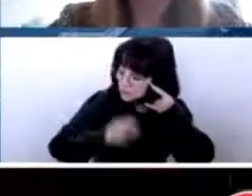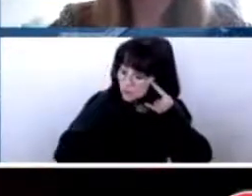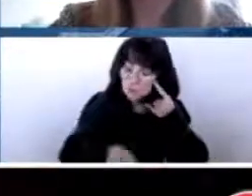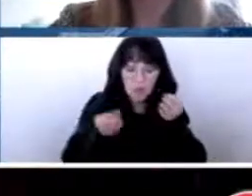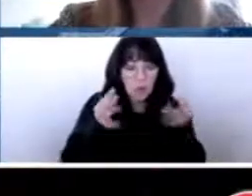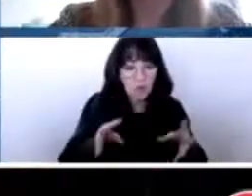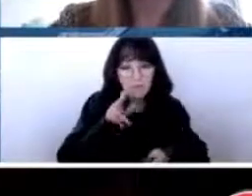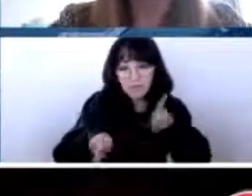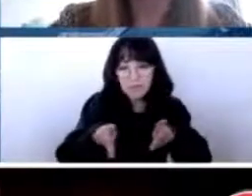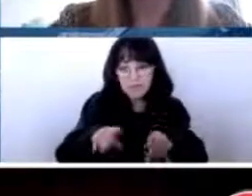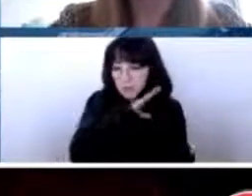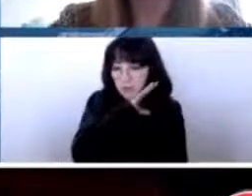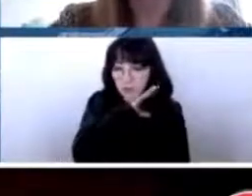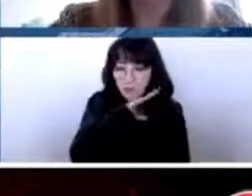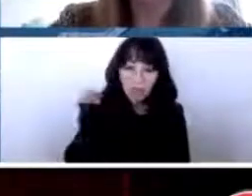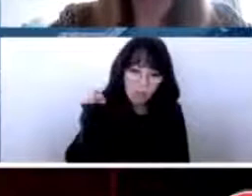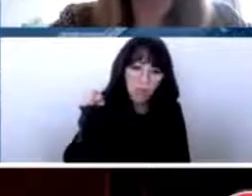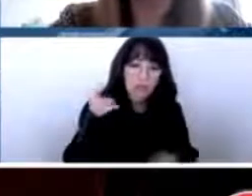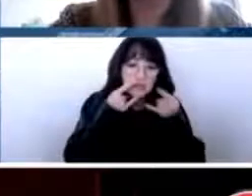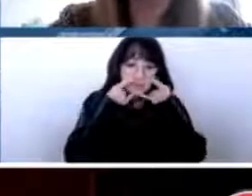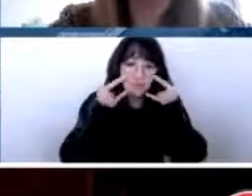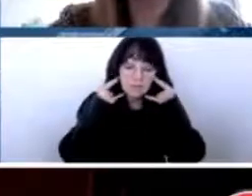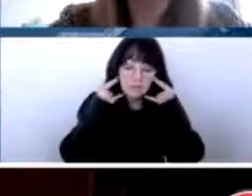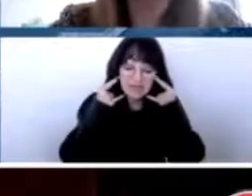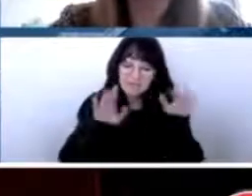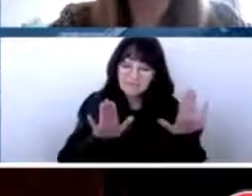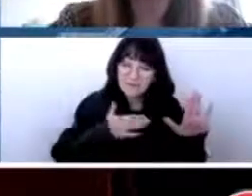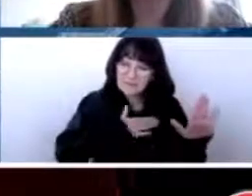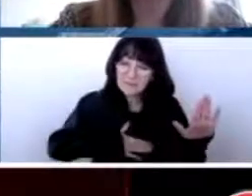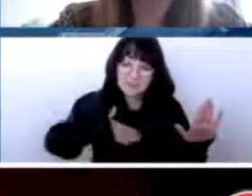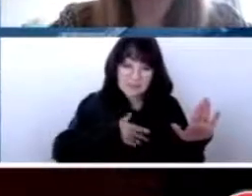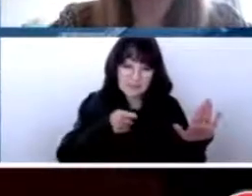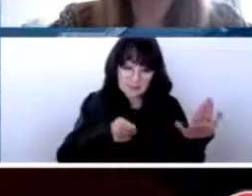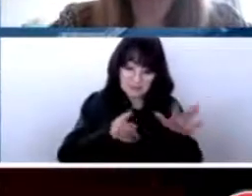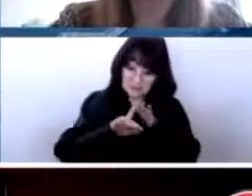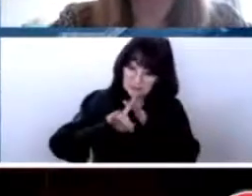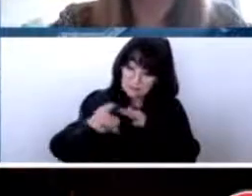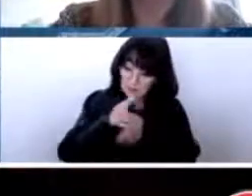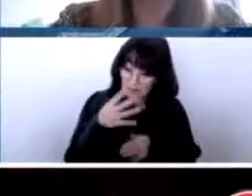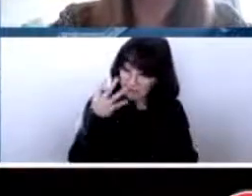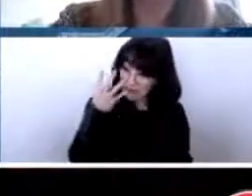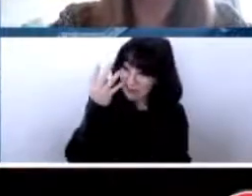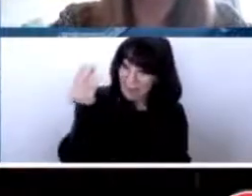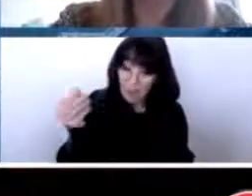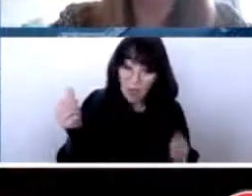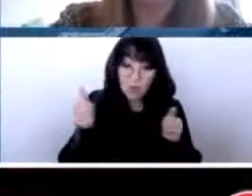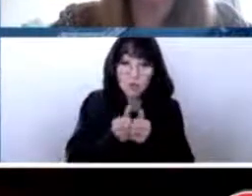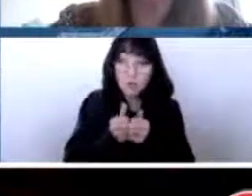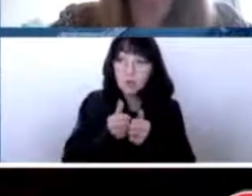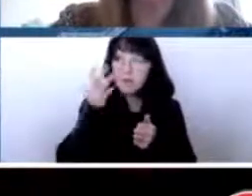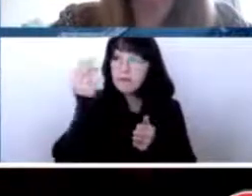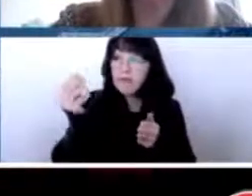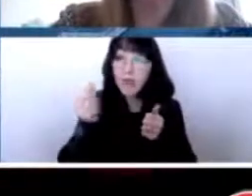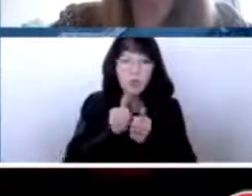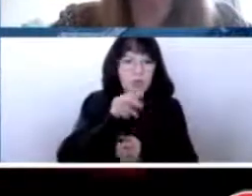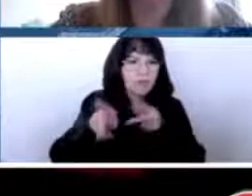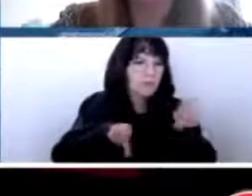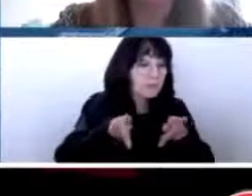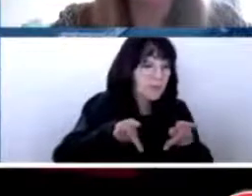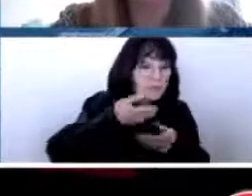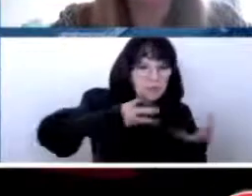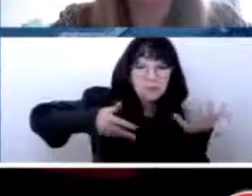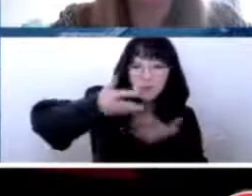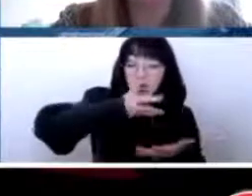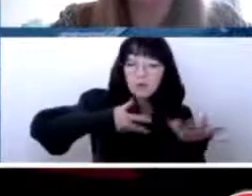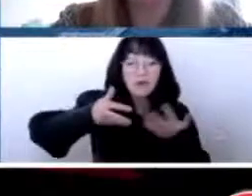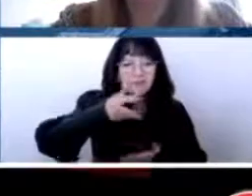but please, when you are around others outside of your household, please wear a quality, well-fitting mask. They do make